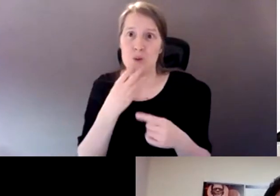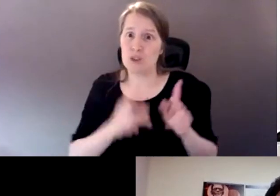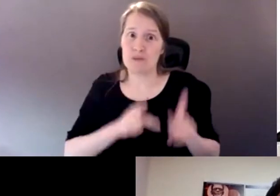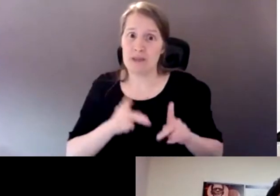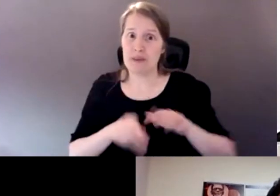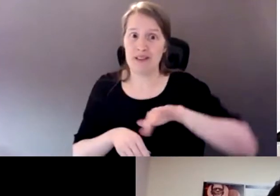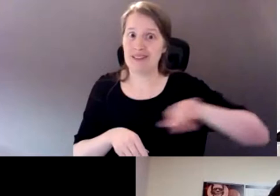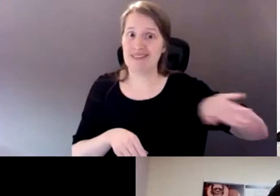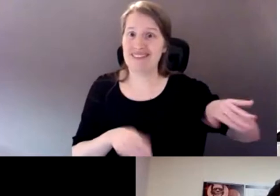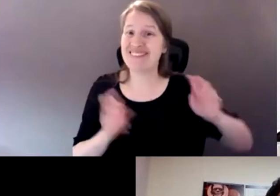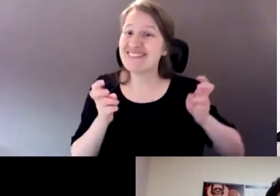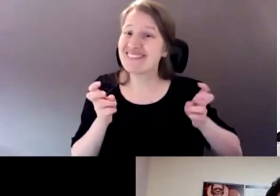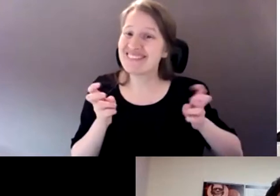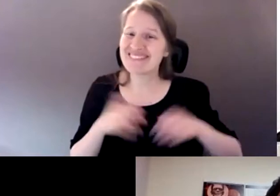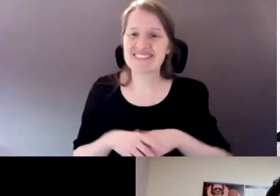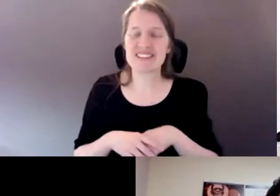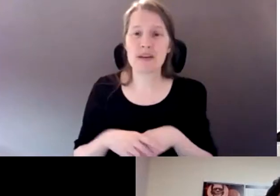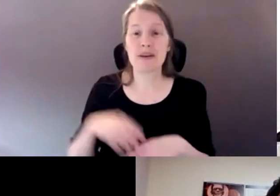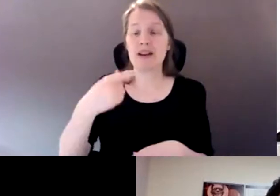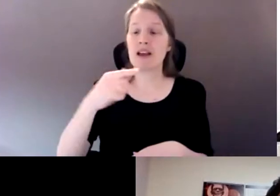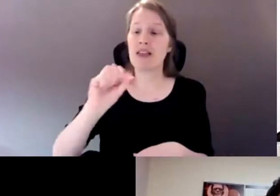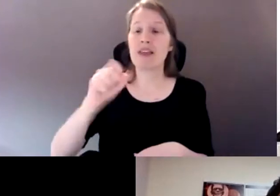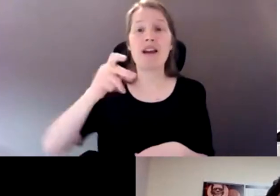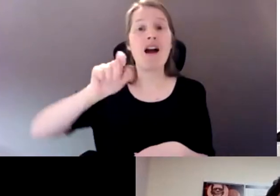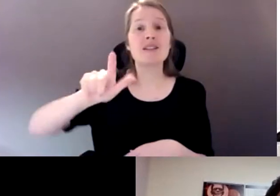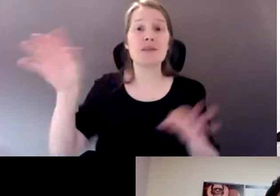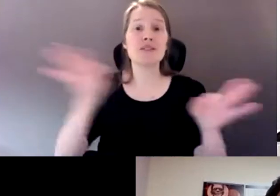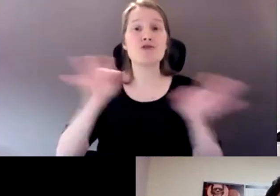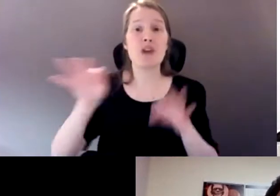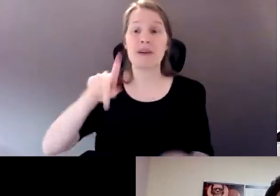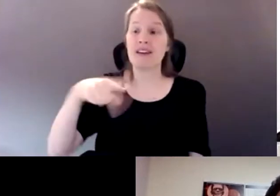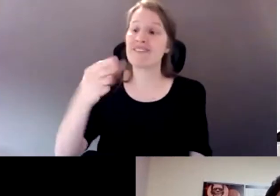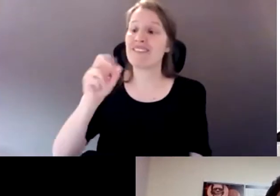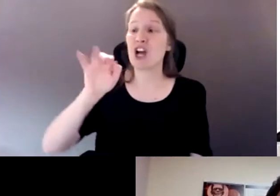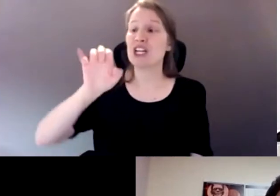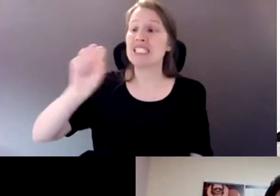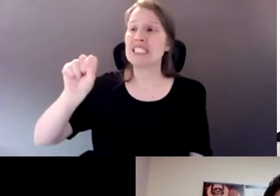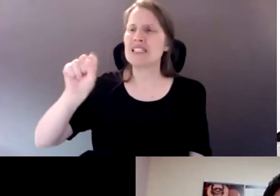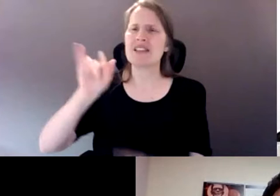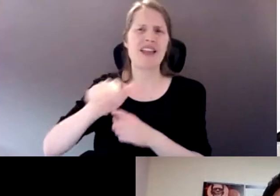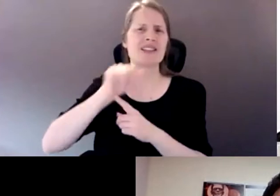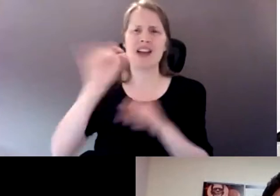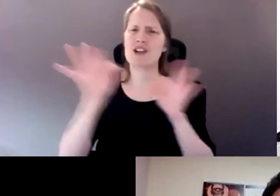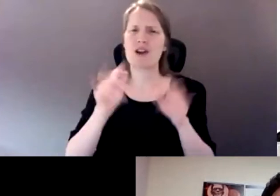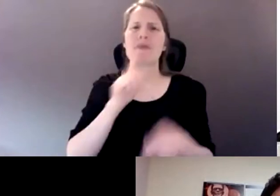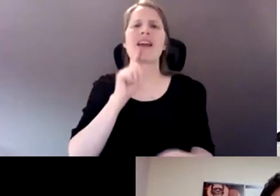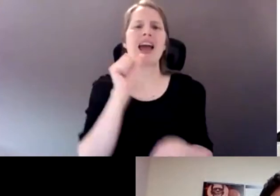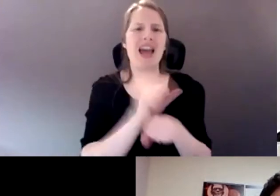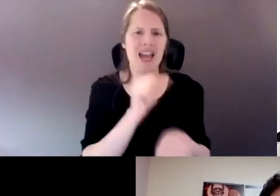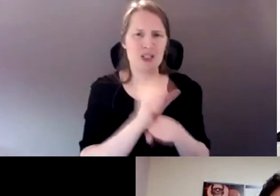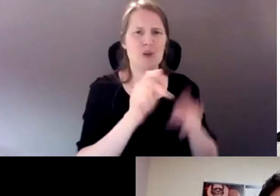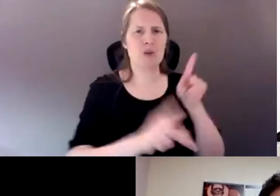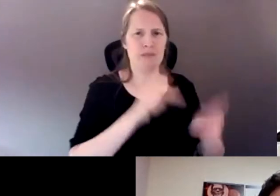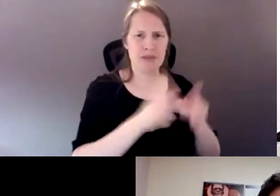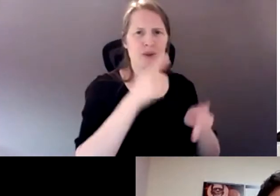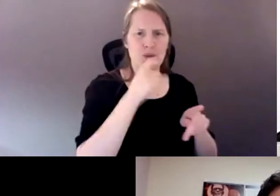I wouldn't take, for example, the Gospel's description of the Pharisees as a description of anyone who called themselves a Pharisee